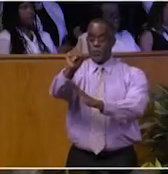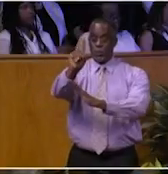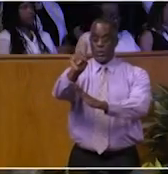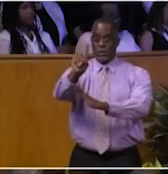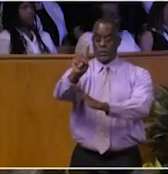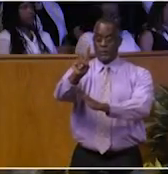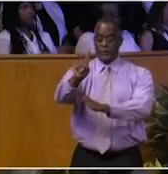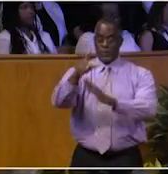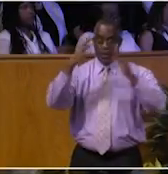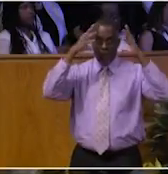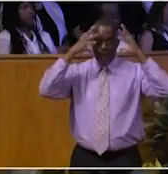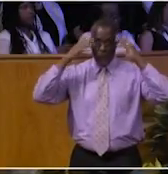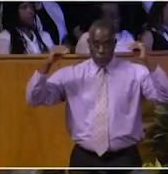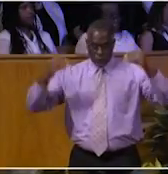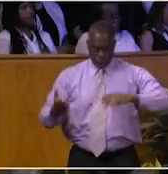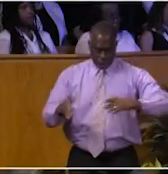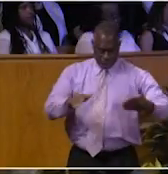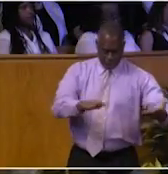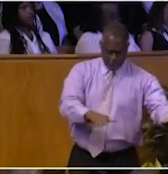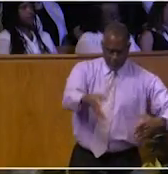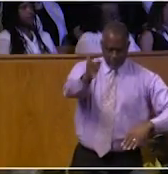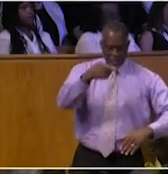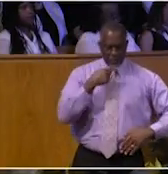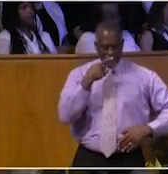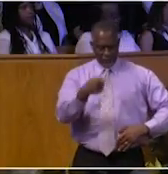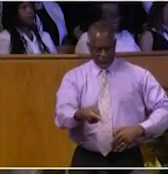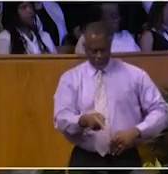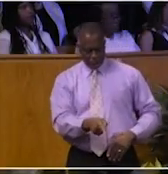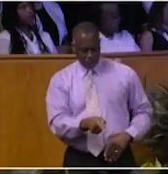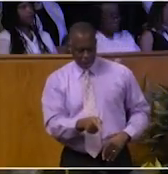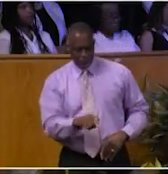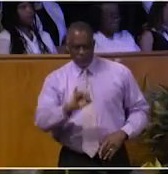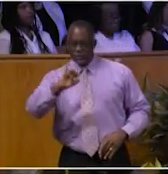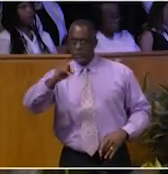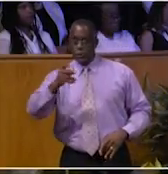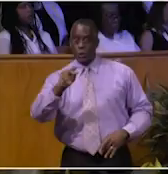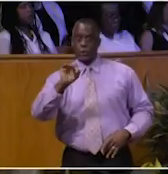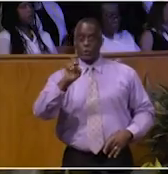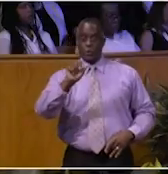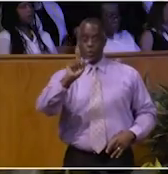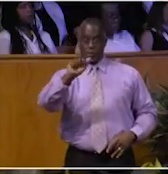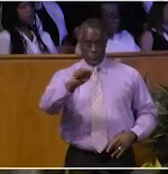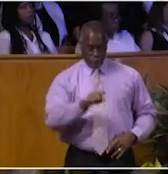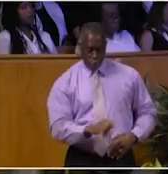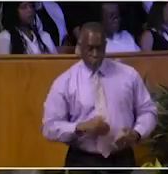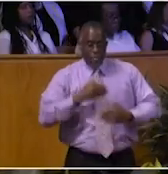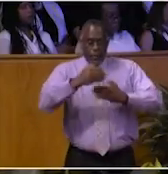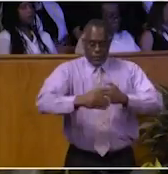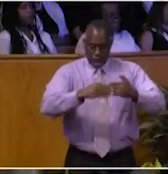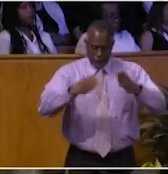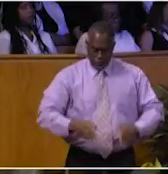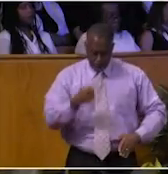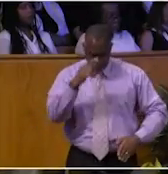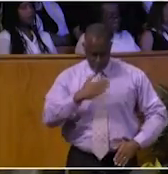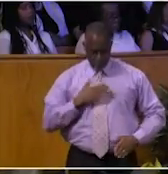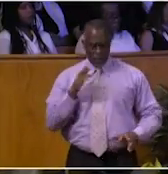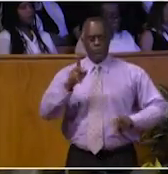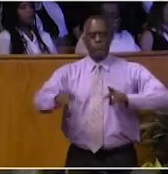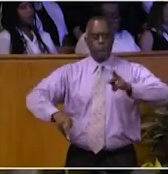in Joshua chapter 1, Moses had died, and God tells Joshua that you will be the next leader of this